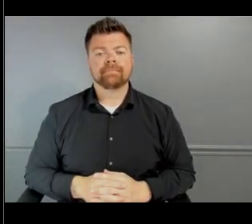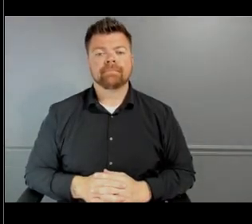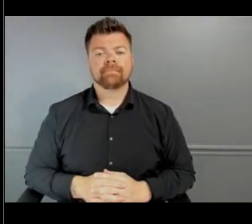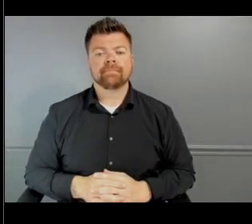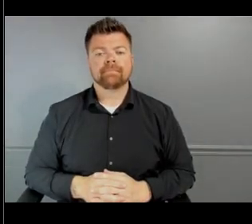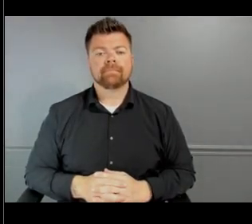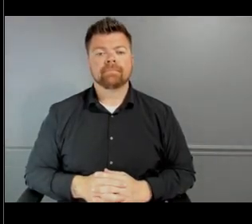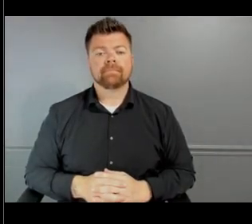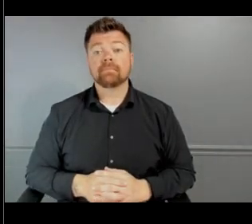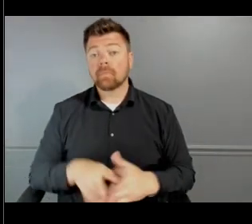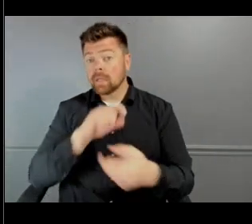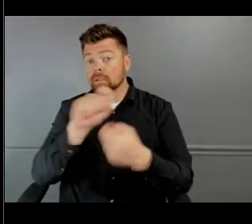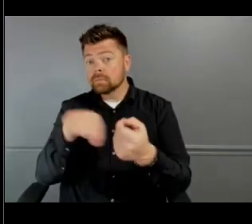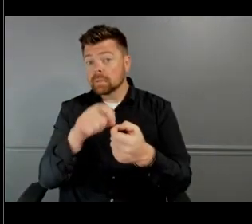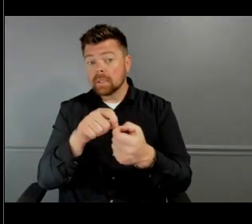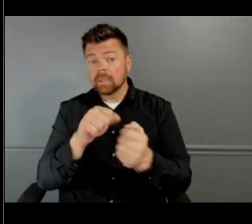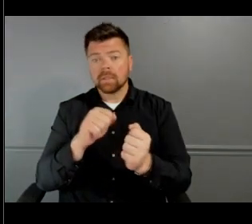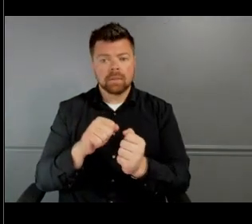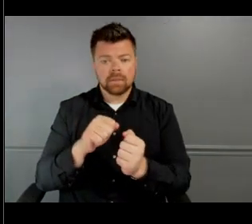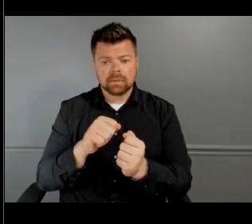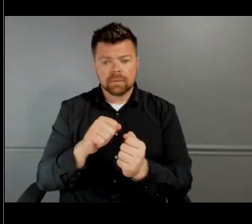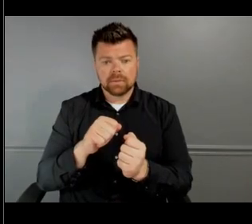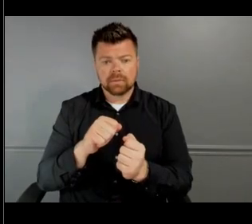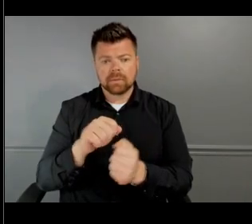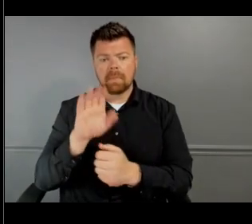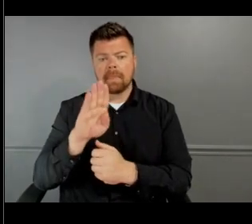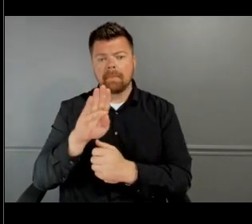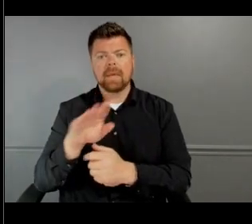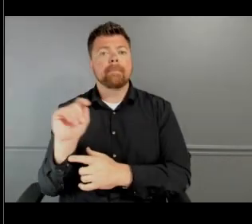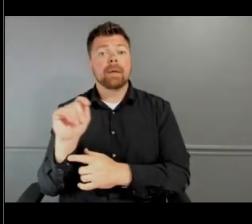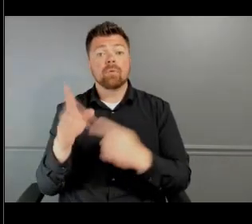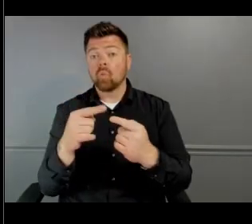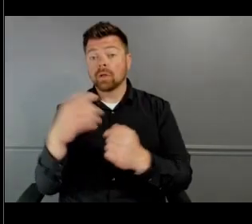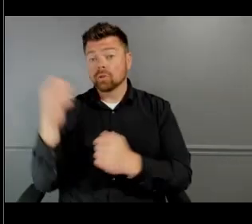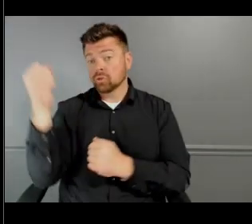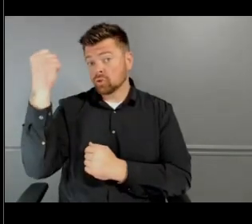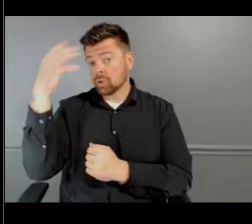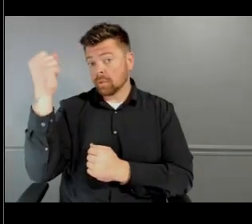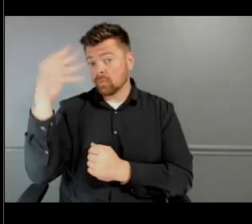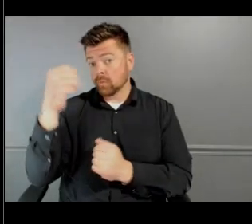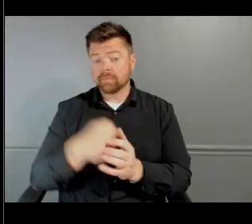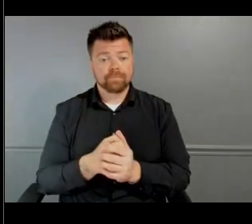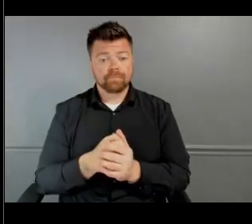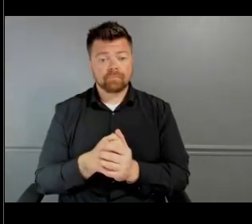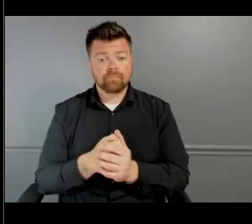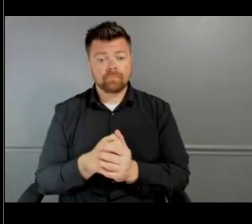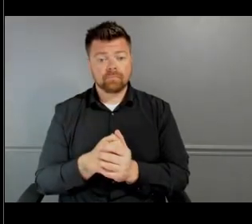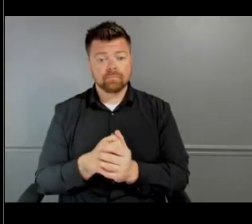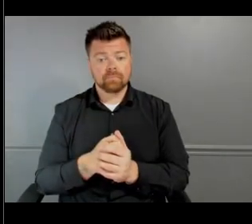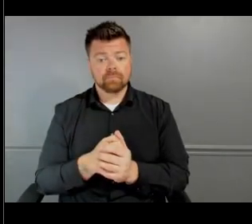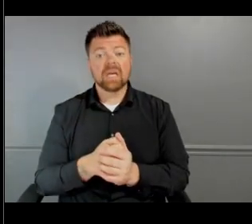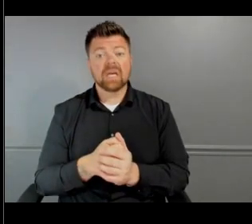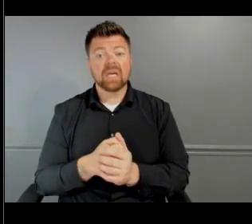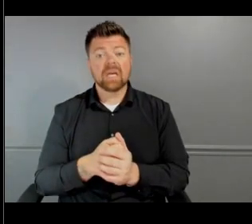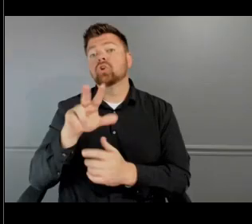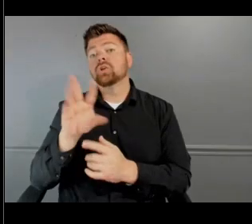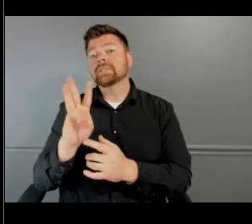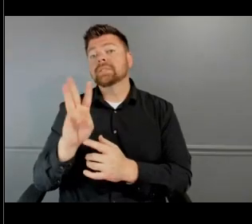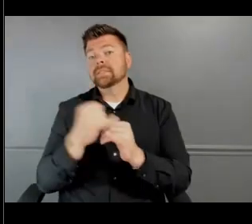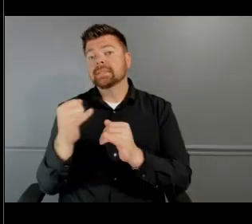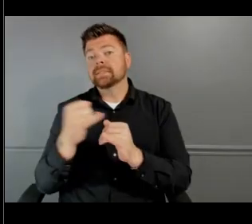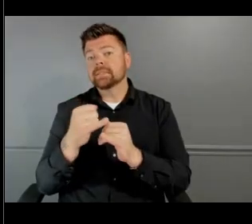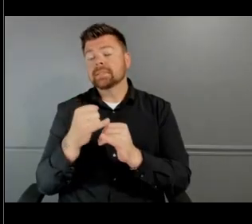In specification B bathrooms, when a shower is a nominal 36 inches